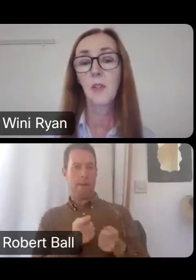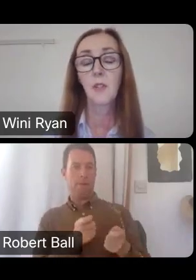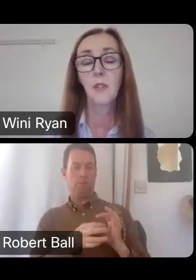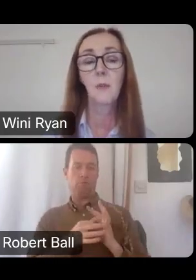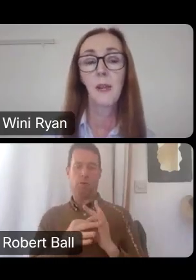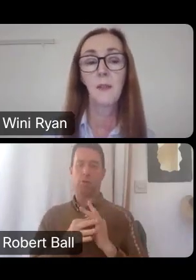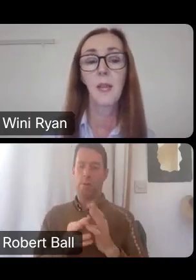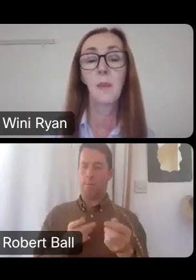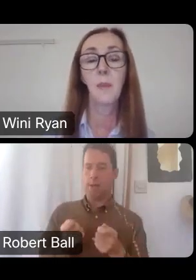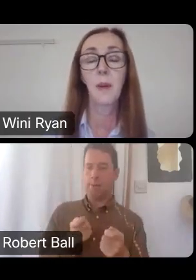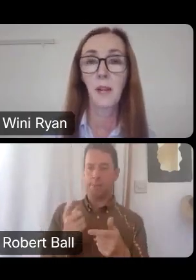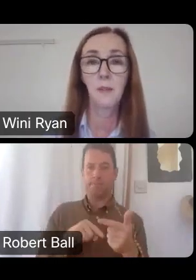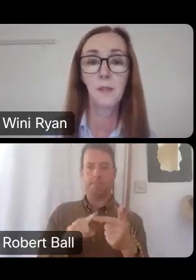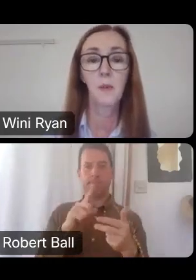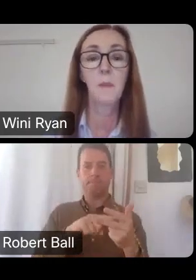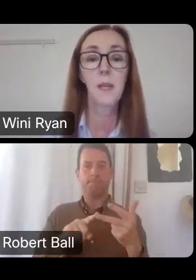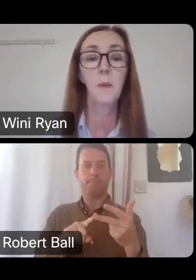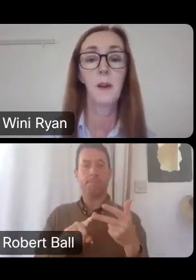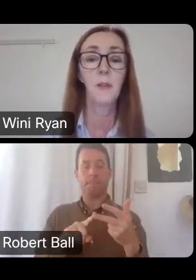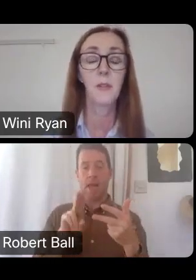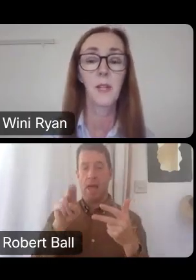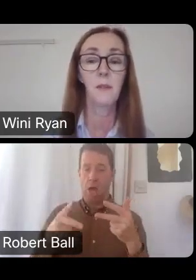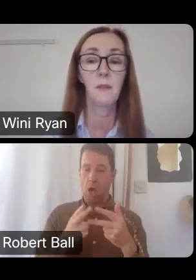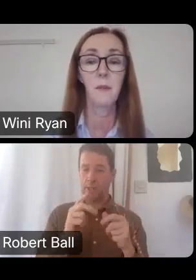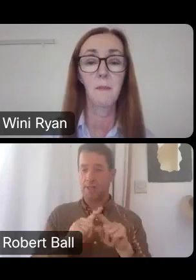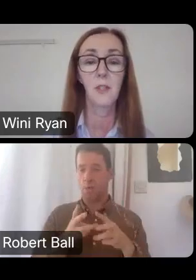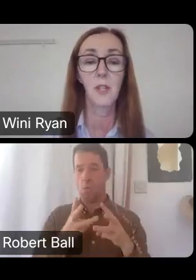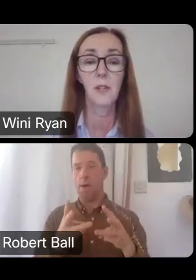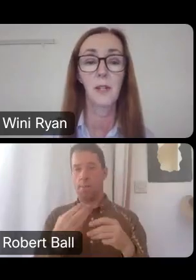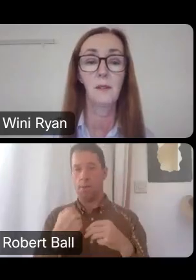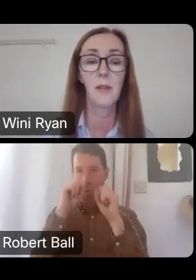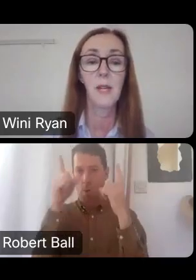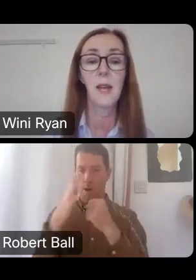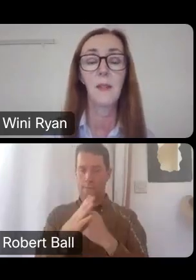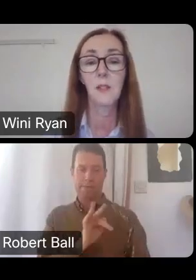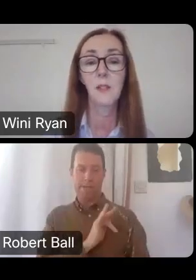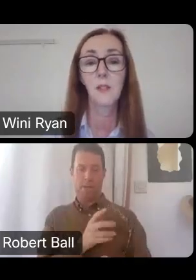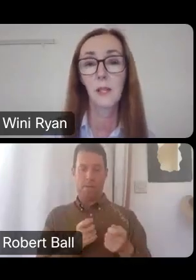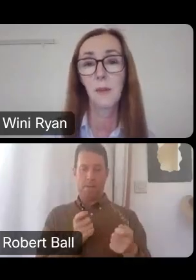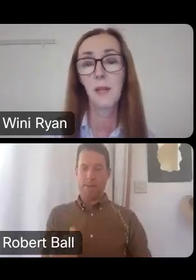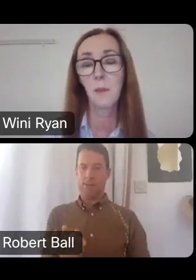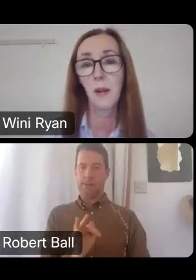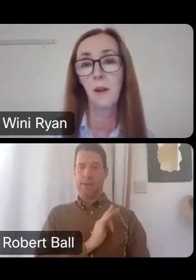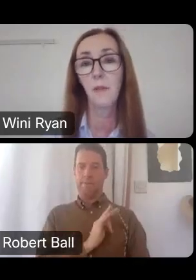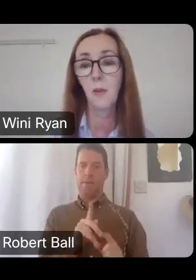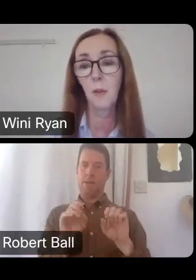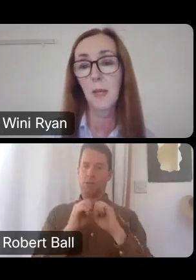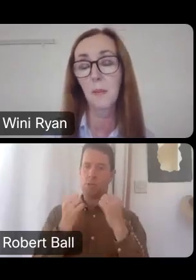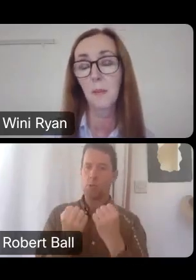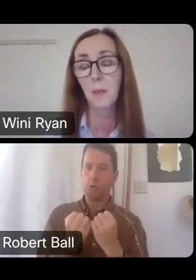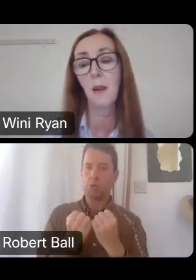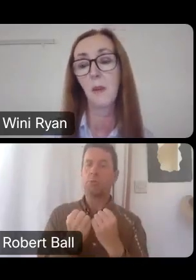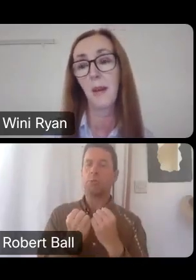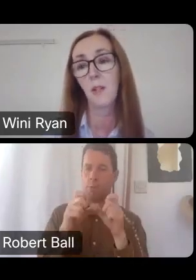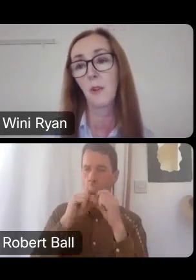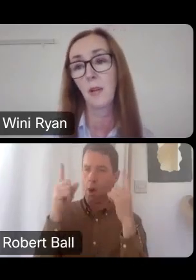can cut it another way and think about yourself. So being aware of yourself and then managing yourself, and then socially being aware of other people